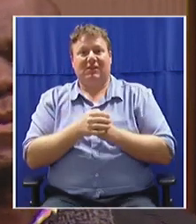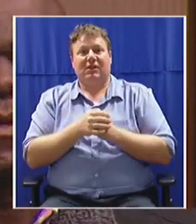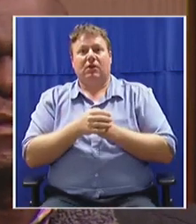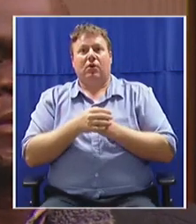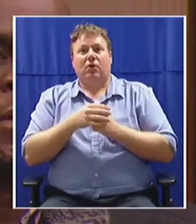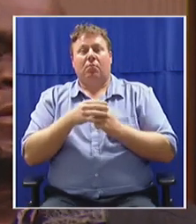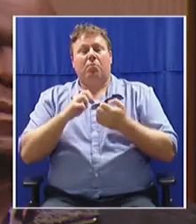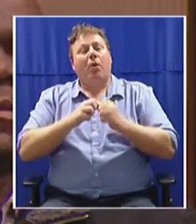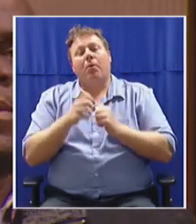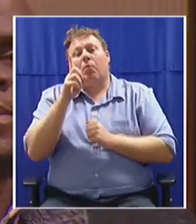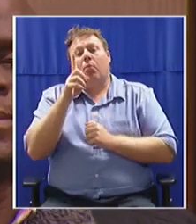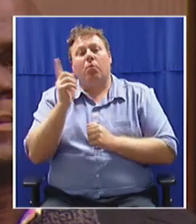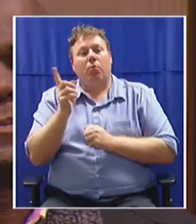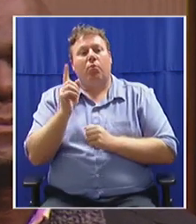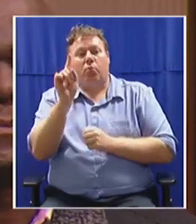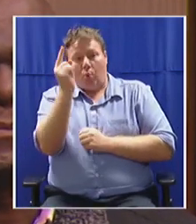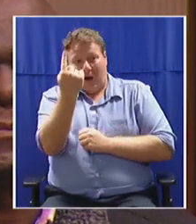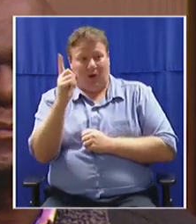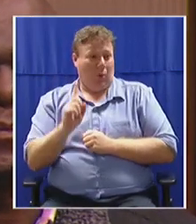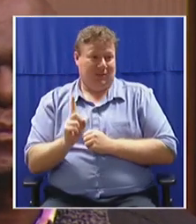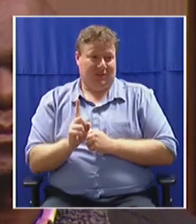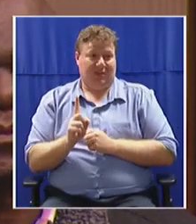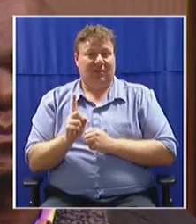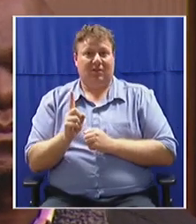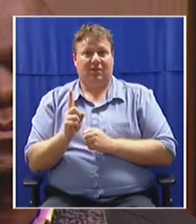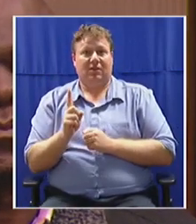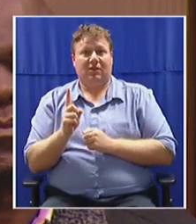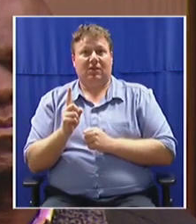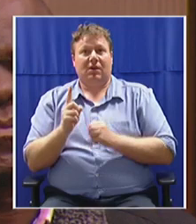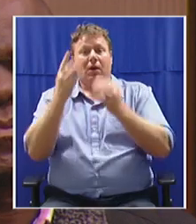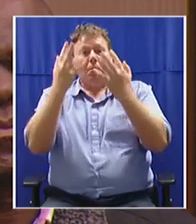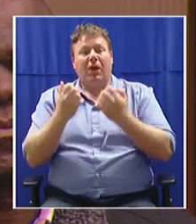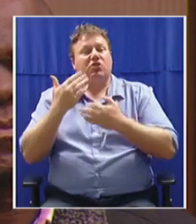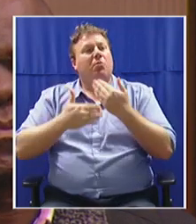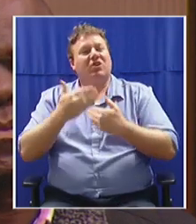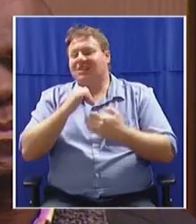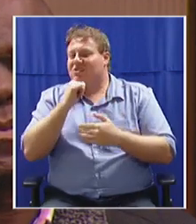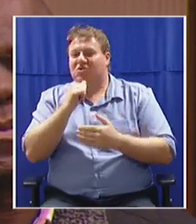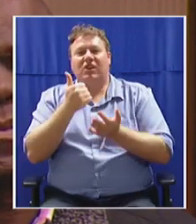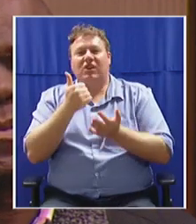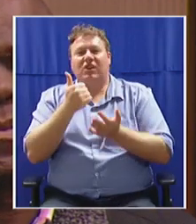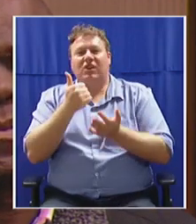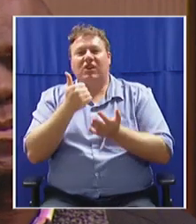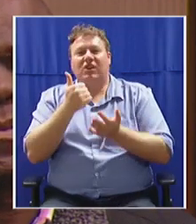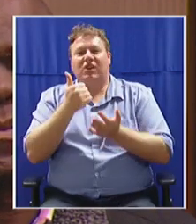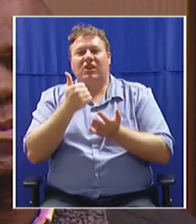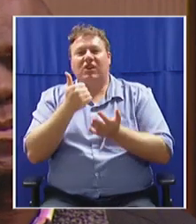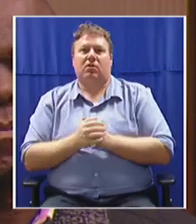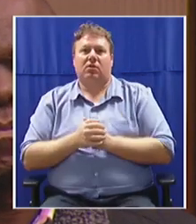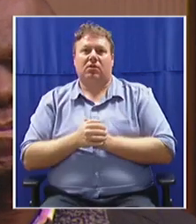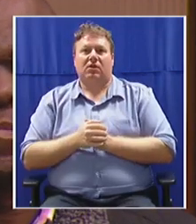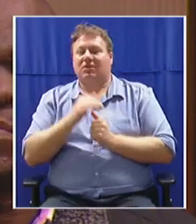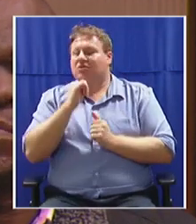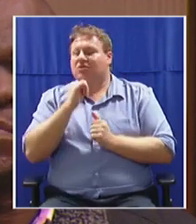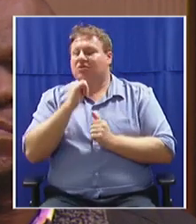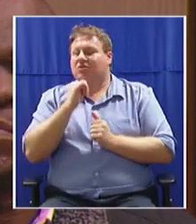process. The budget process does not speak to the people on the ground. As a result, they do not address the